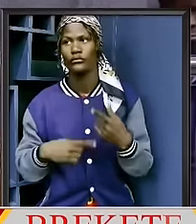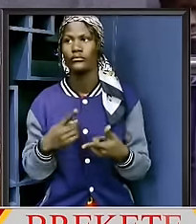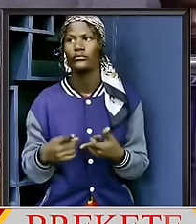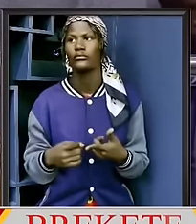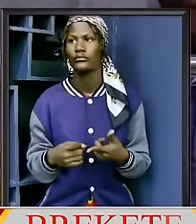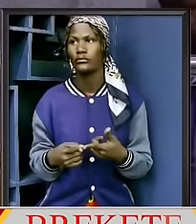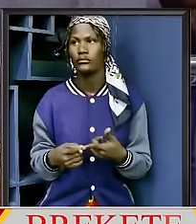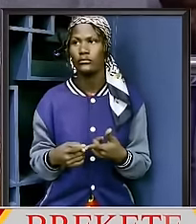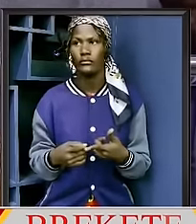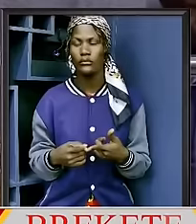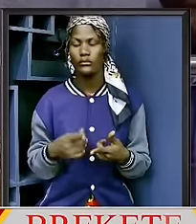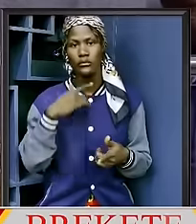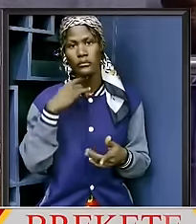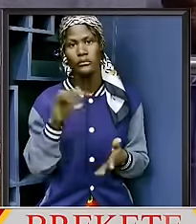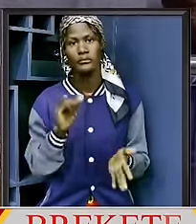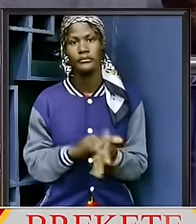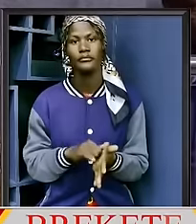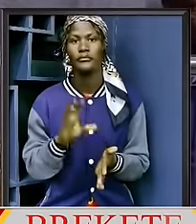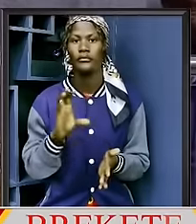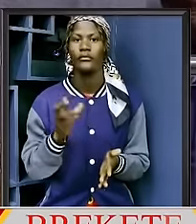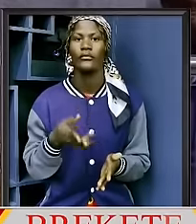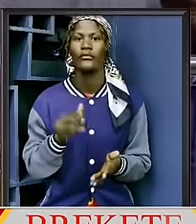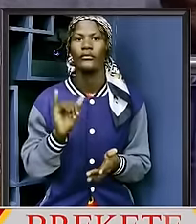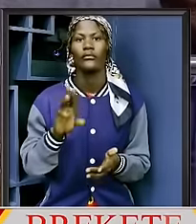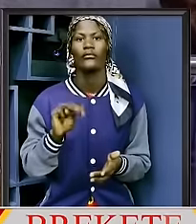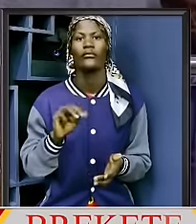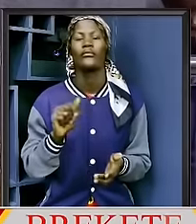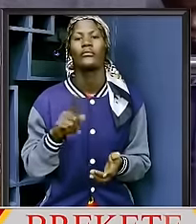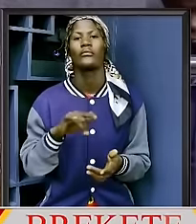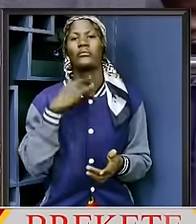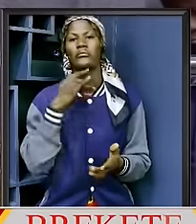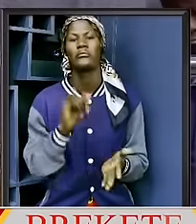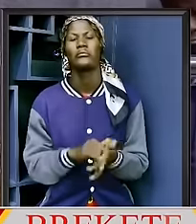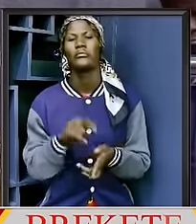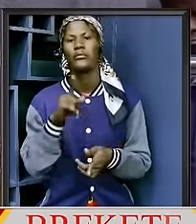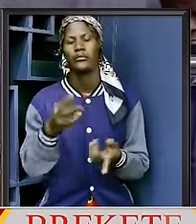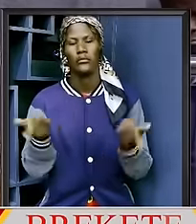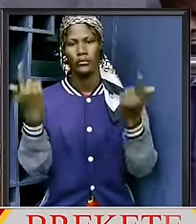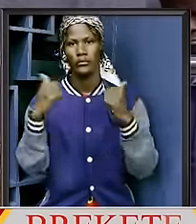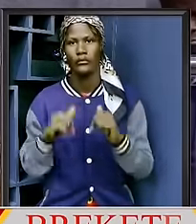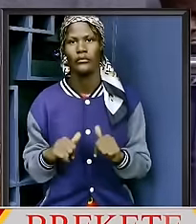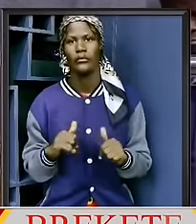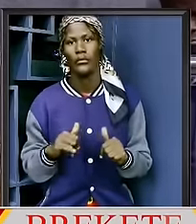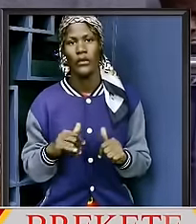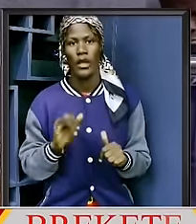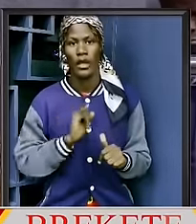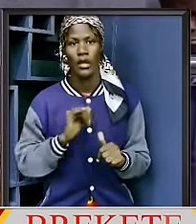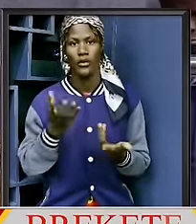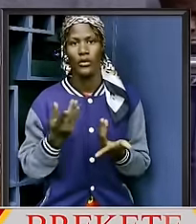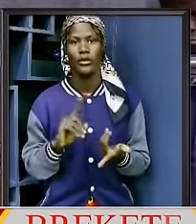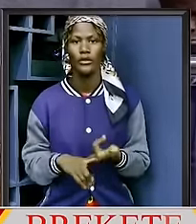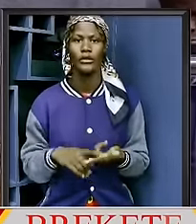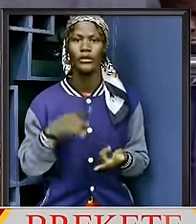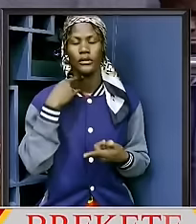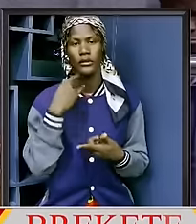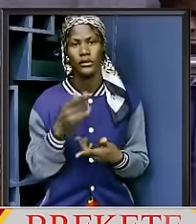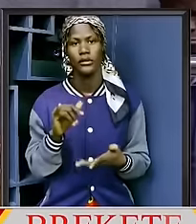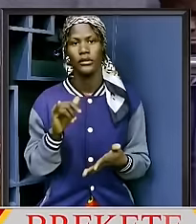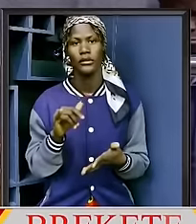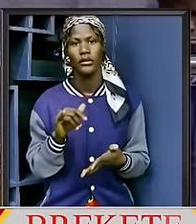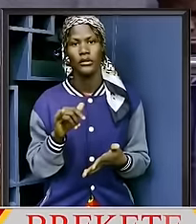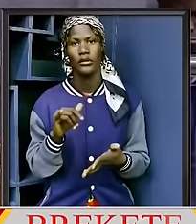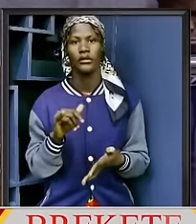you yourself, you told me now that the chairman asked me to call. So that is why I'm here. I only want to tell him that let's continue